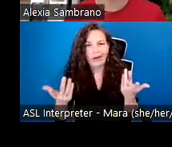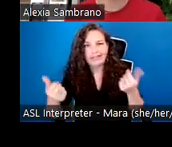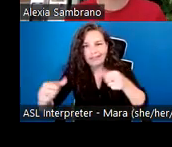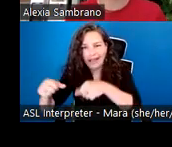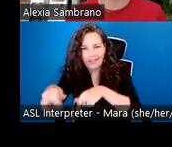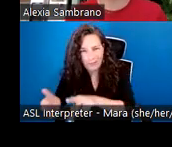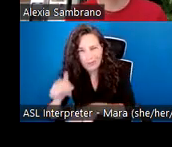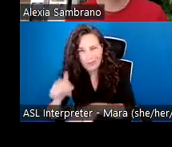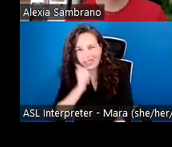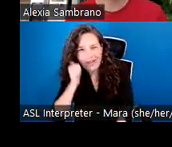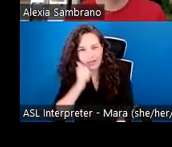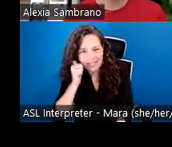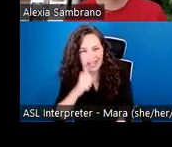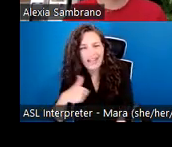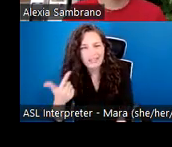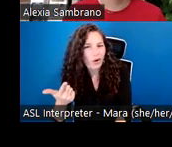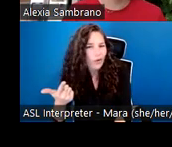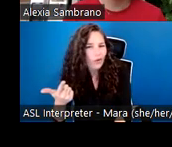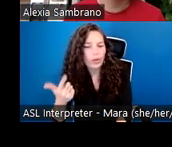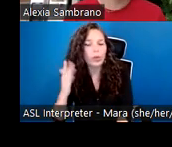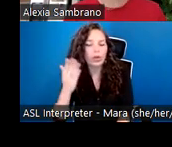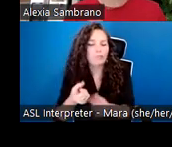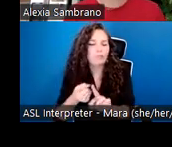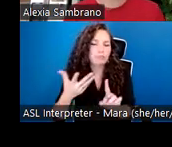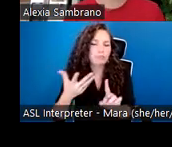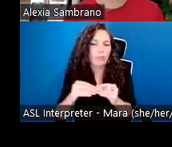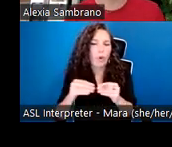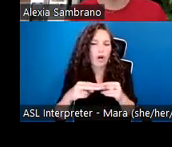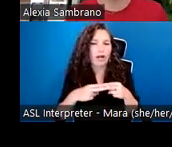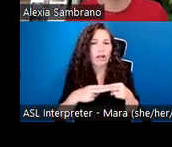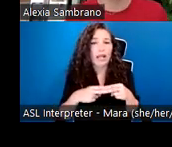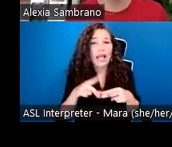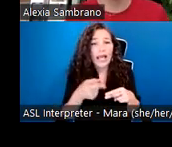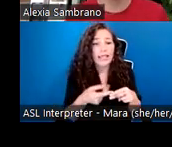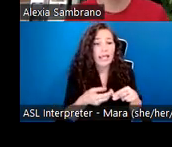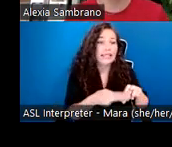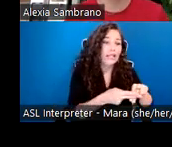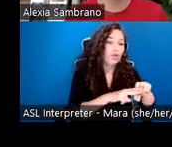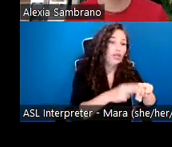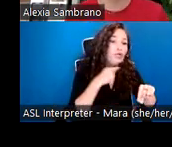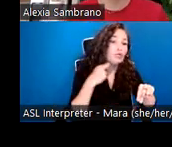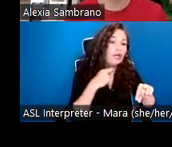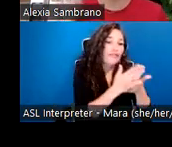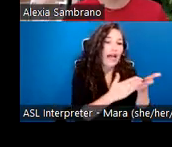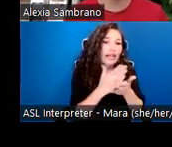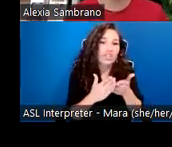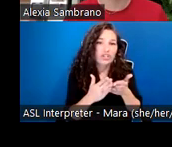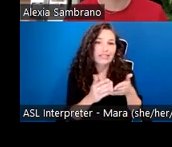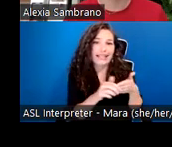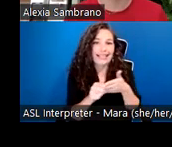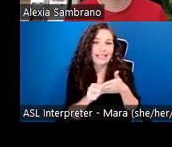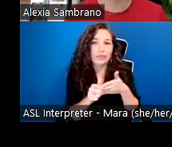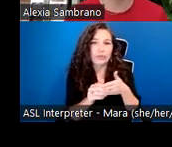what this looks like in the next few slides. And then these increased risk factors lead to higher rates of these higher rates